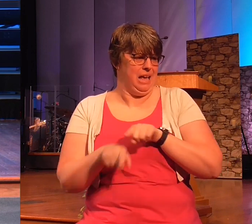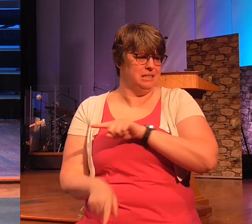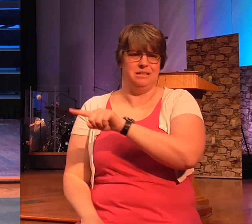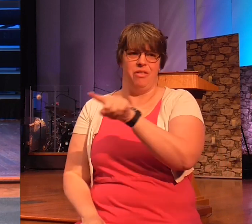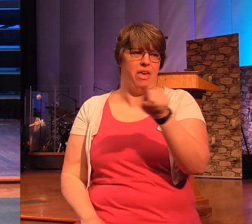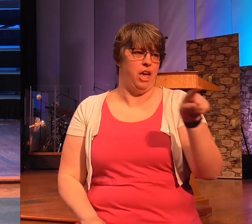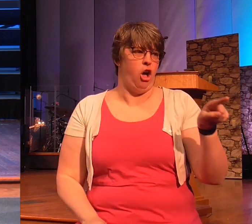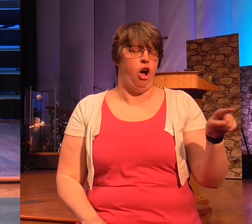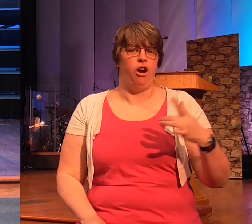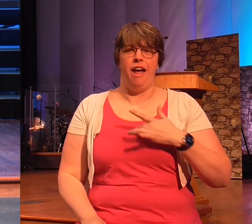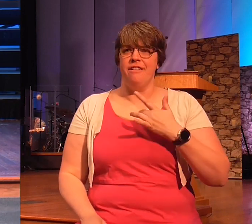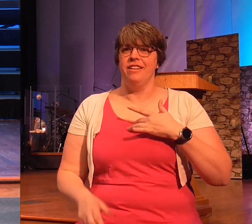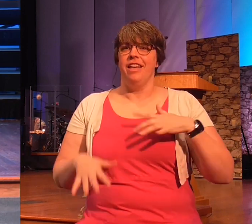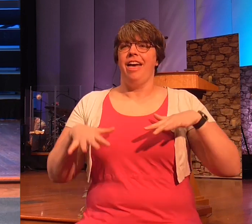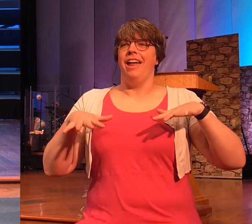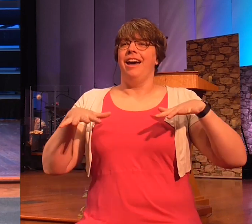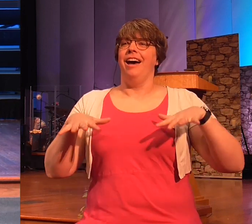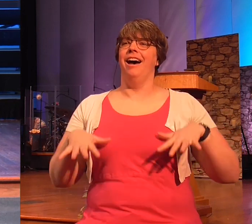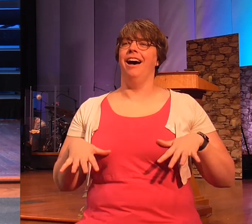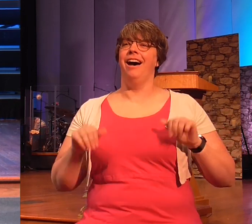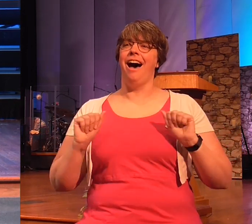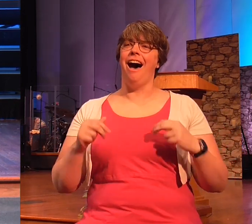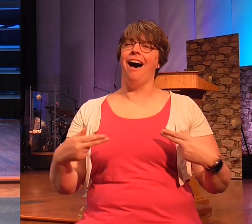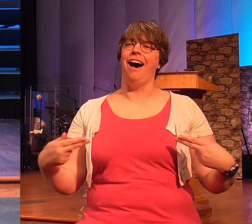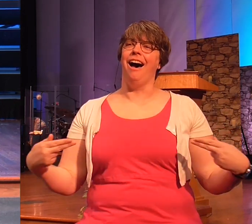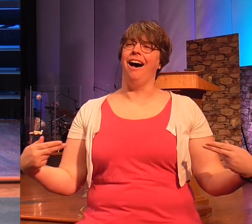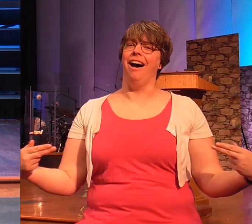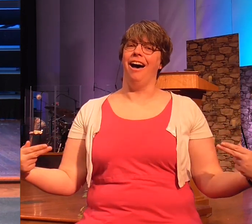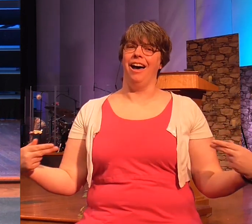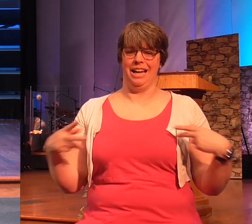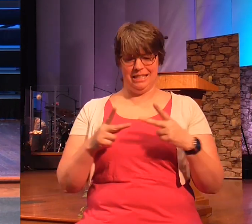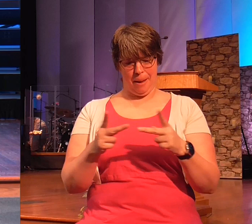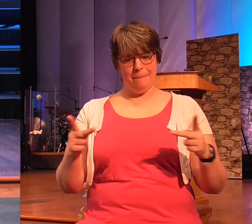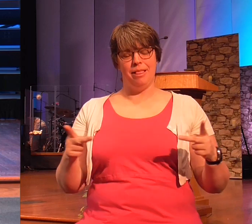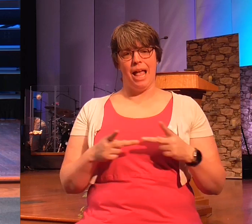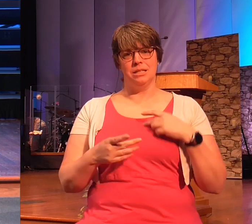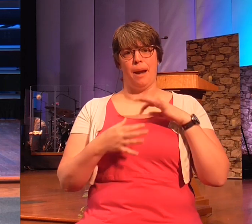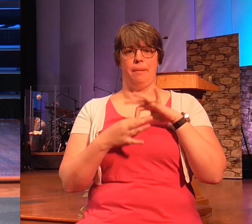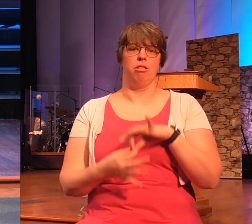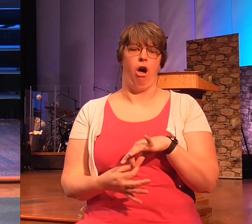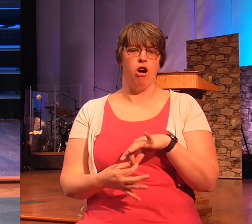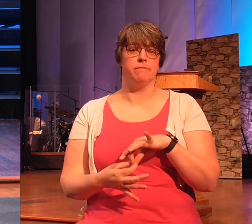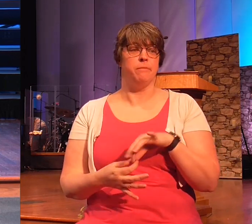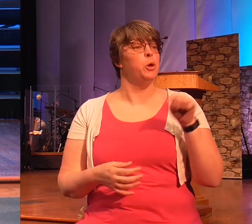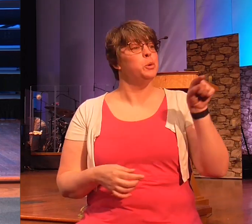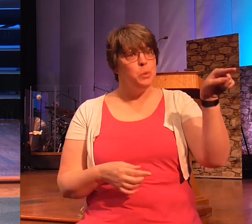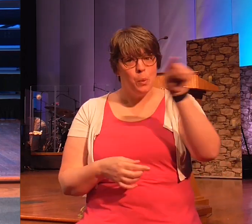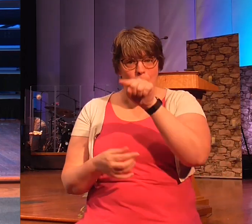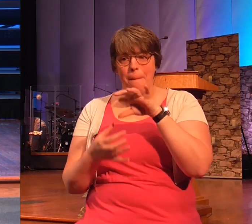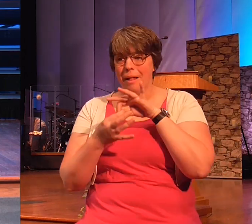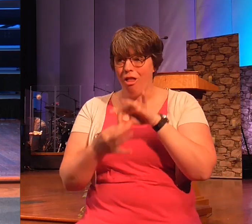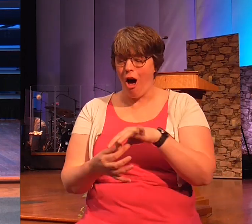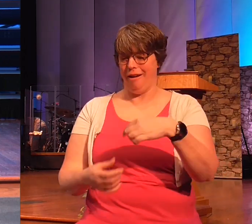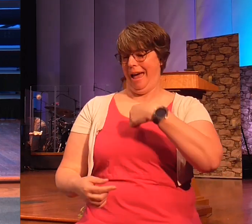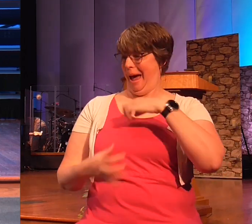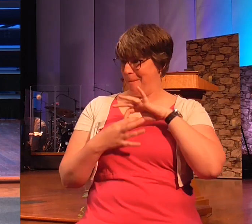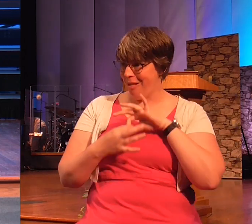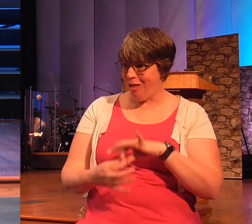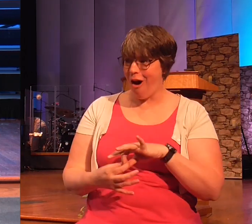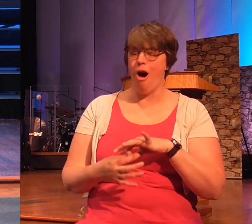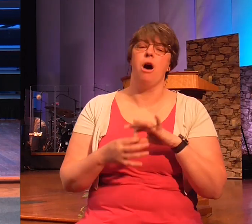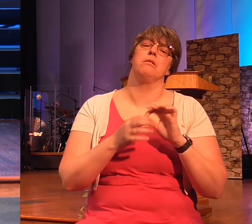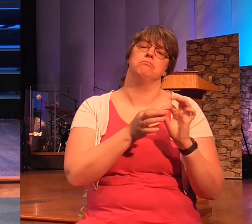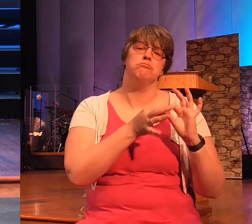feel that great sigh of, here is a place that I belong. And so you belong, I belong, we belong together. Thank